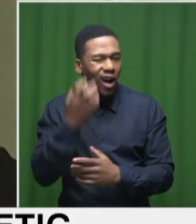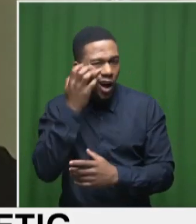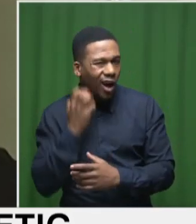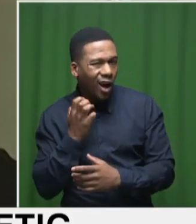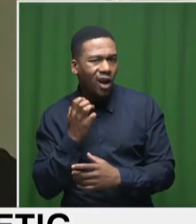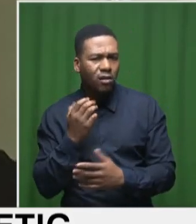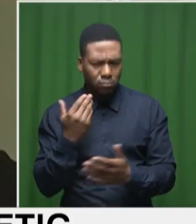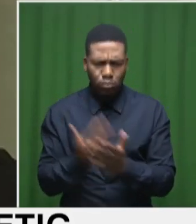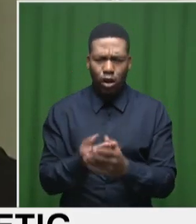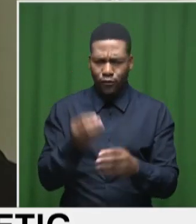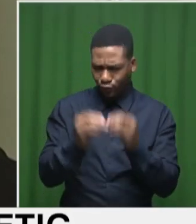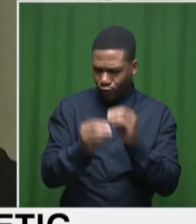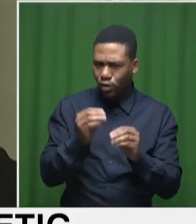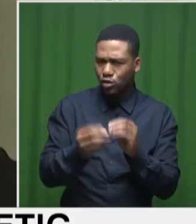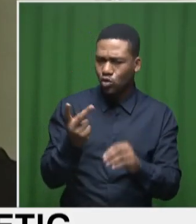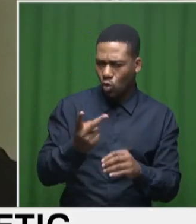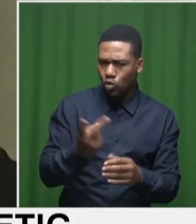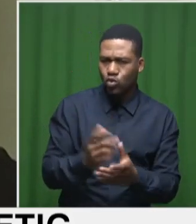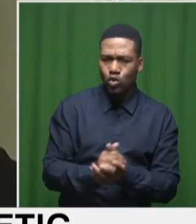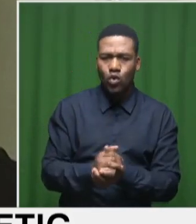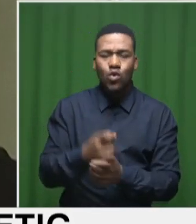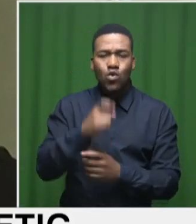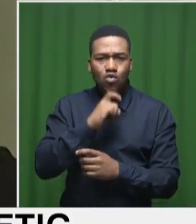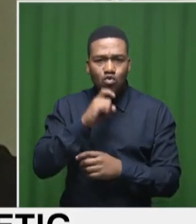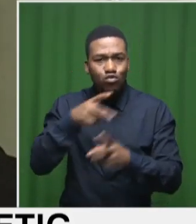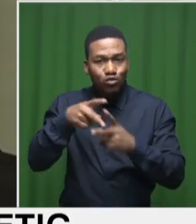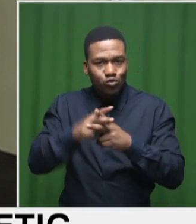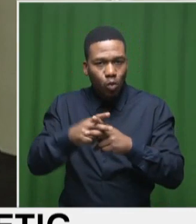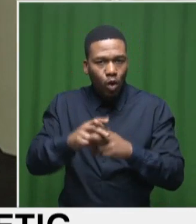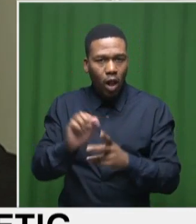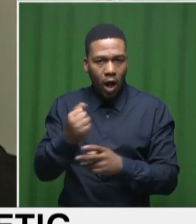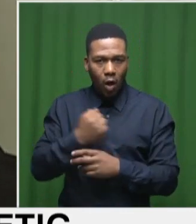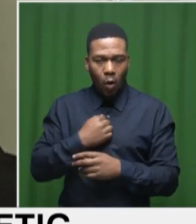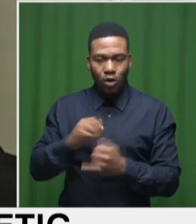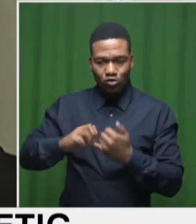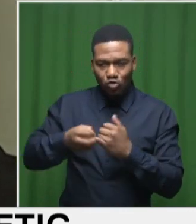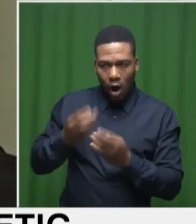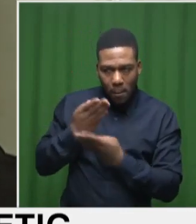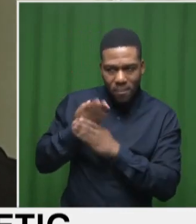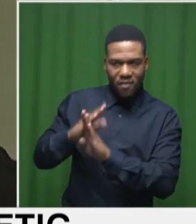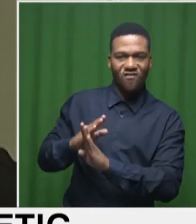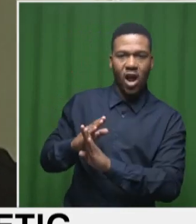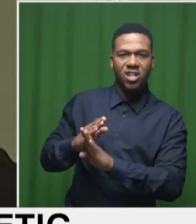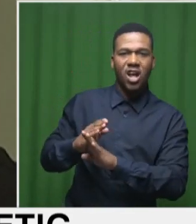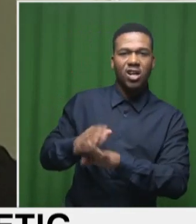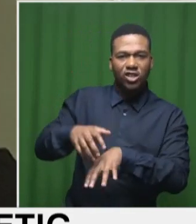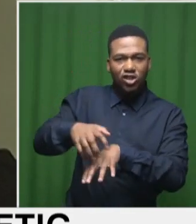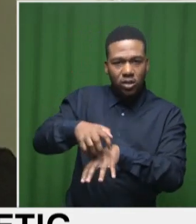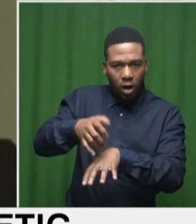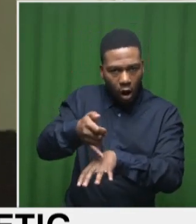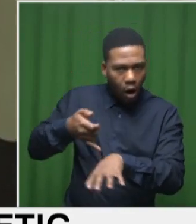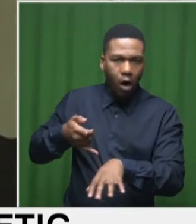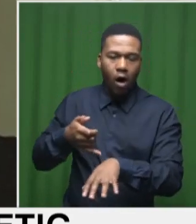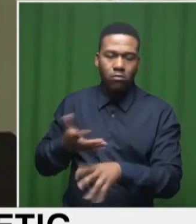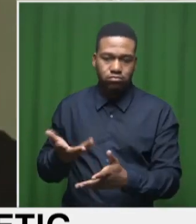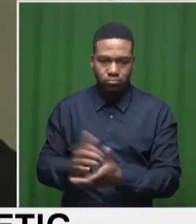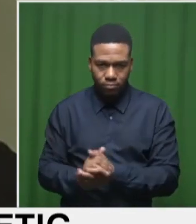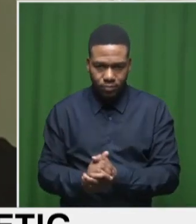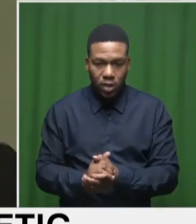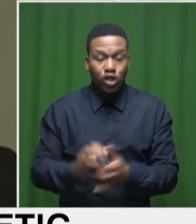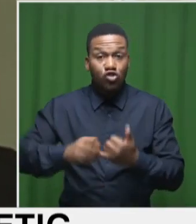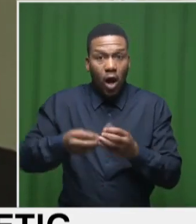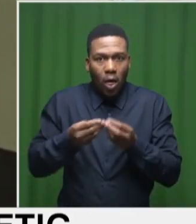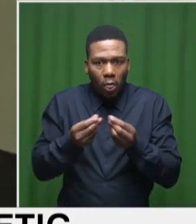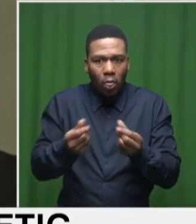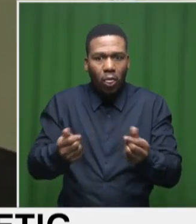things to use the aesthetic medical tools to actually prevent scarring and to let them heal faster. But now when